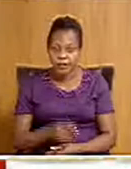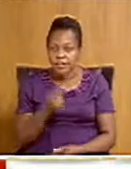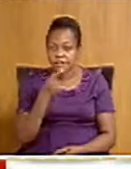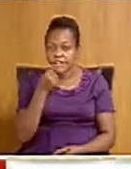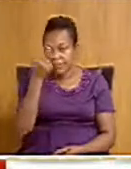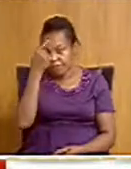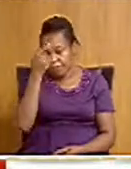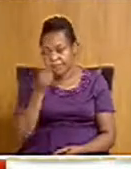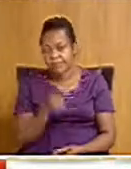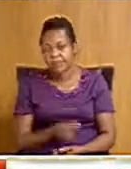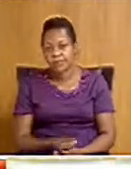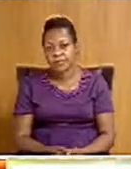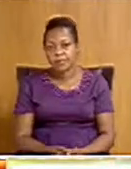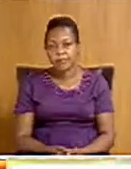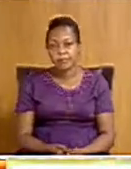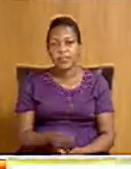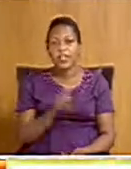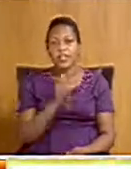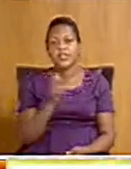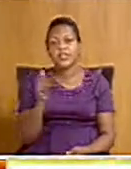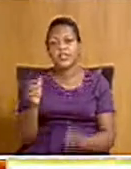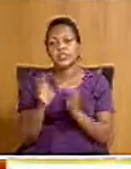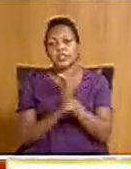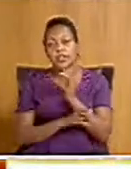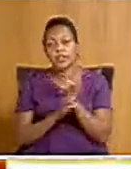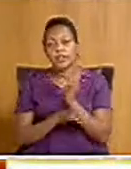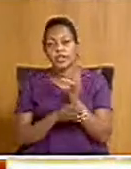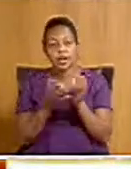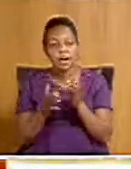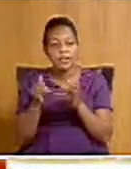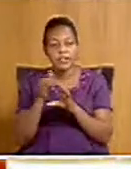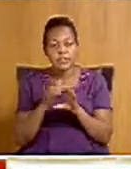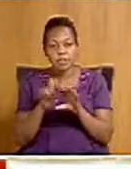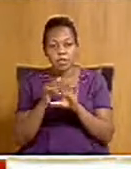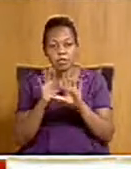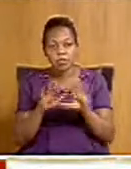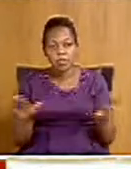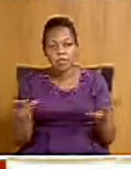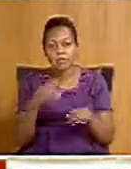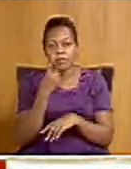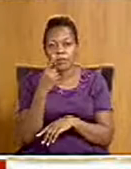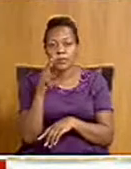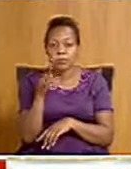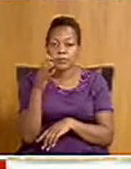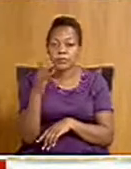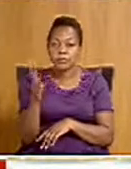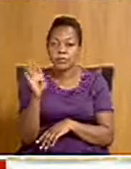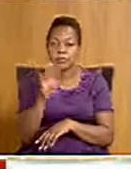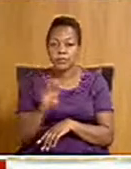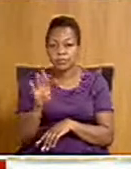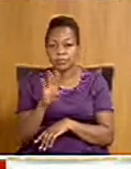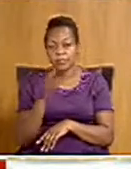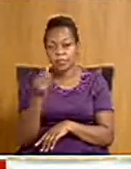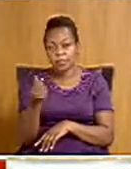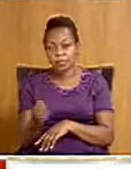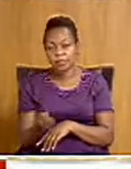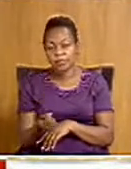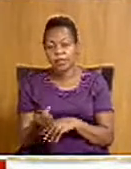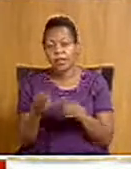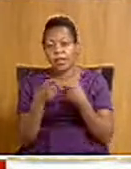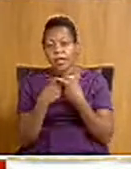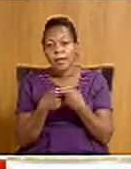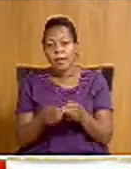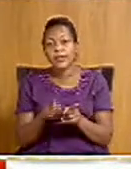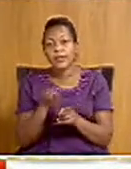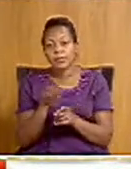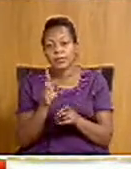India. Each of them has got an internal market of 1.4 billion people. Yet